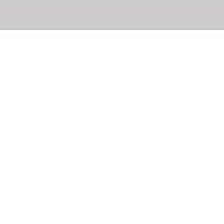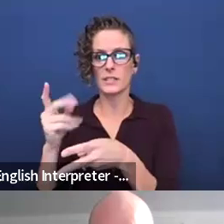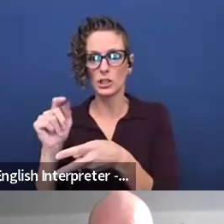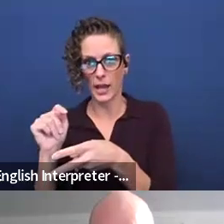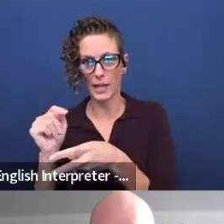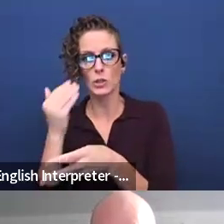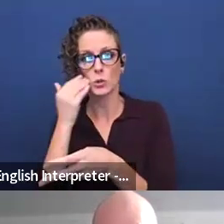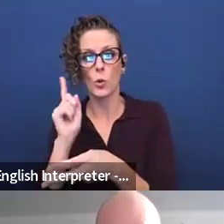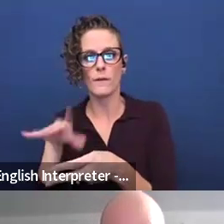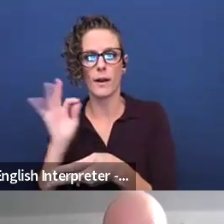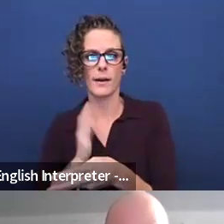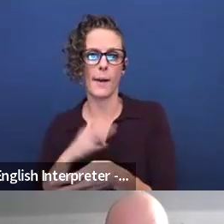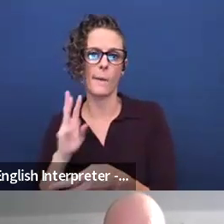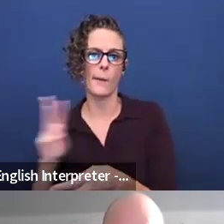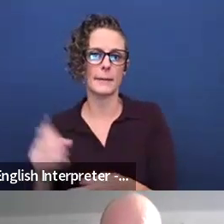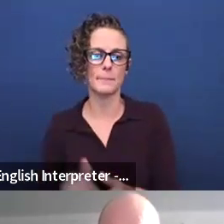our website.